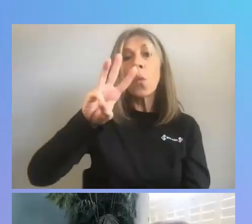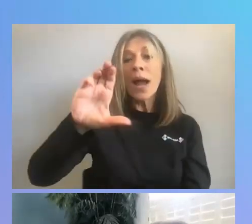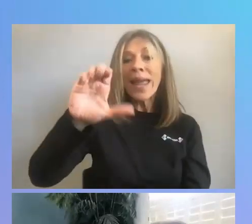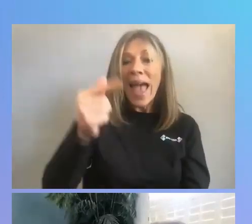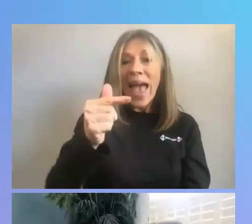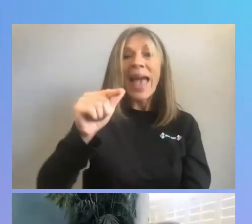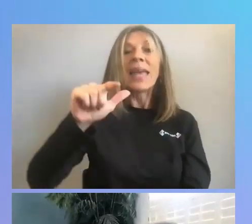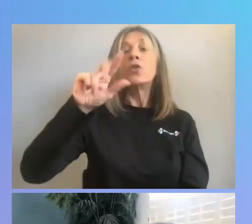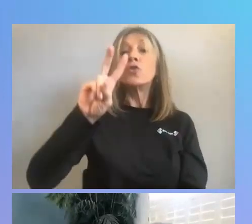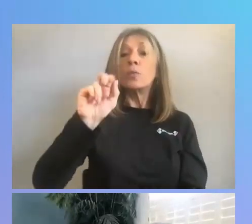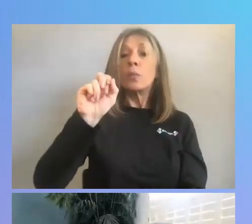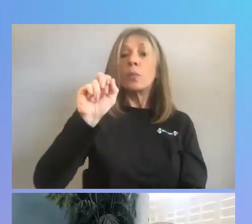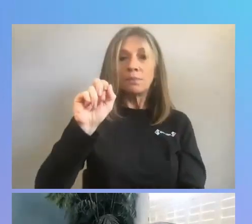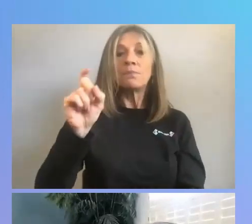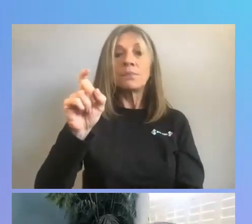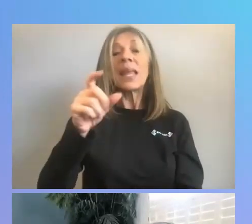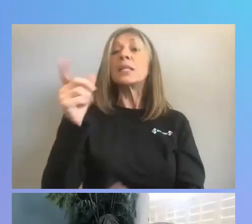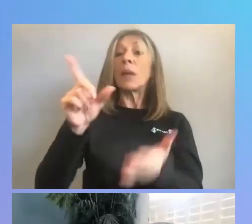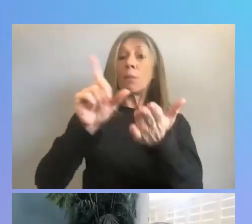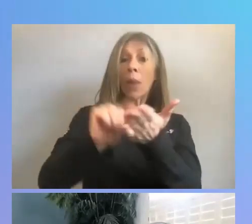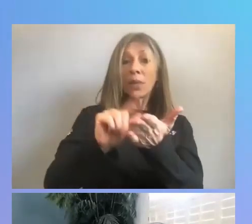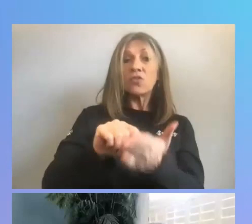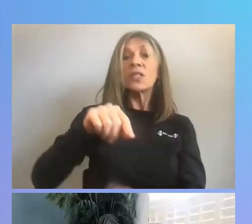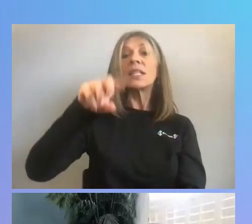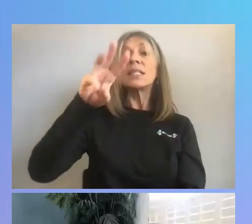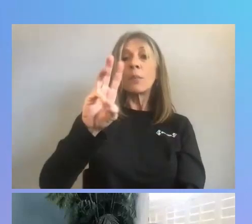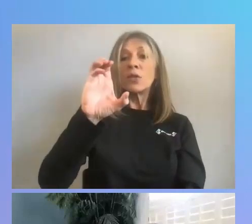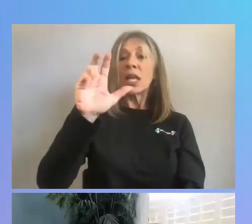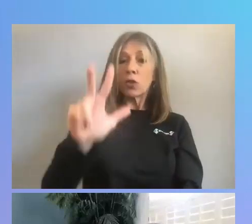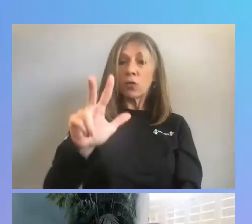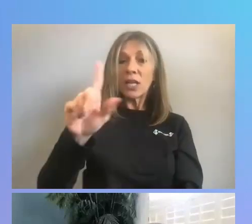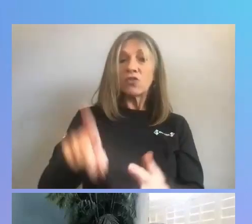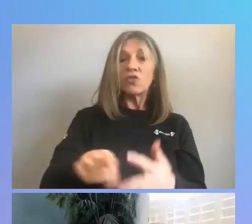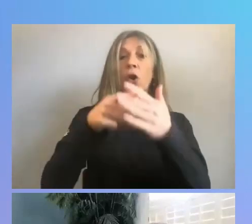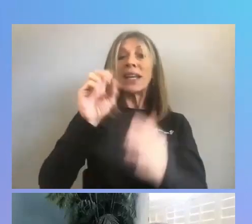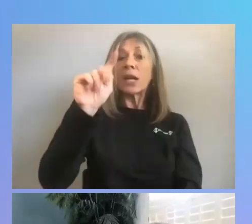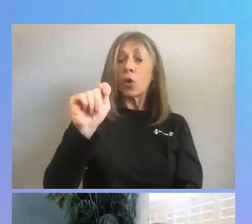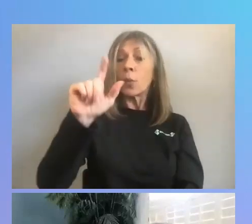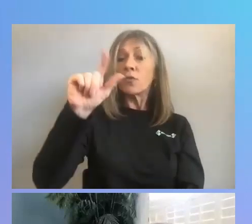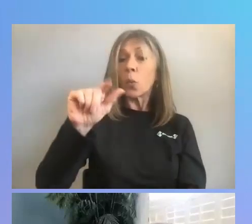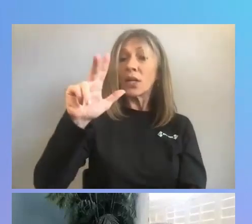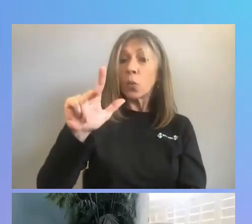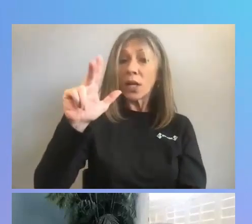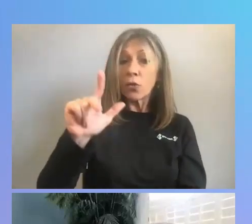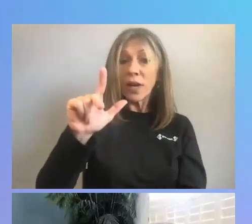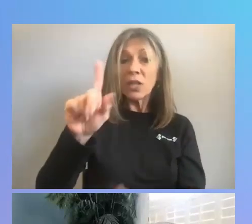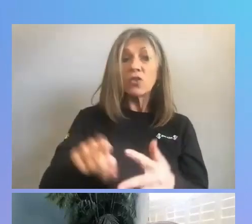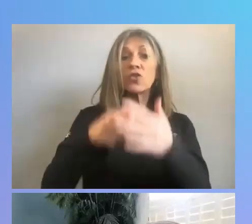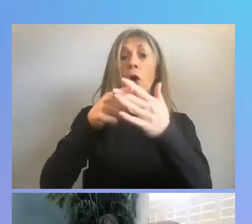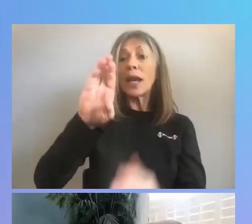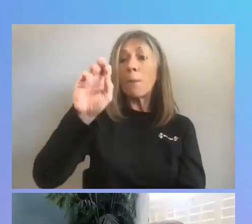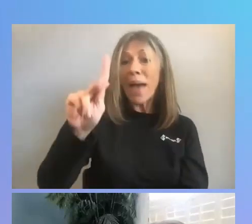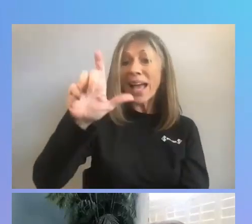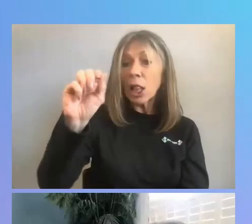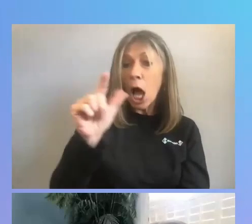been published, and the W3C, starting in October of 2023, created a backlog task